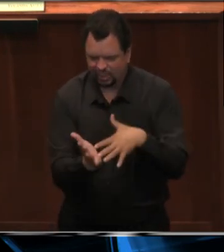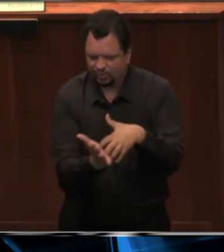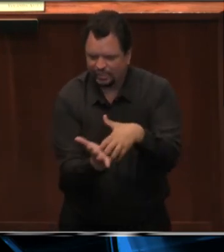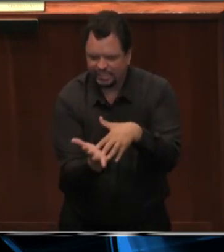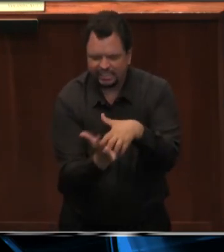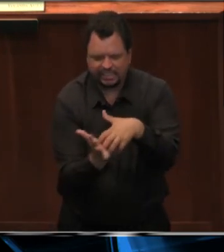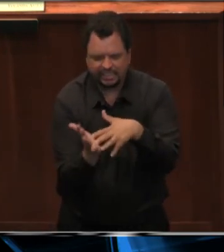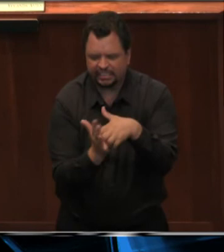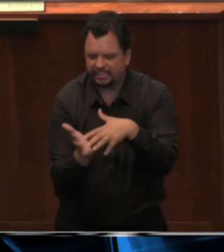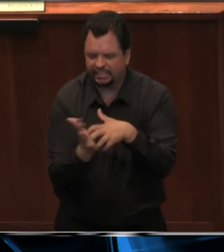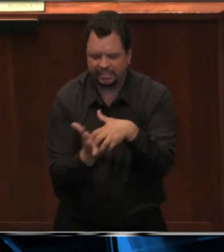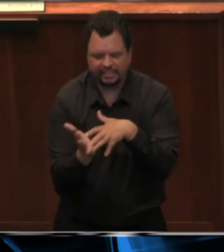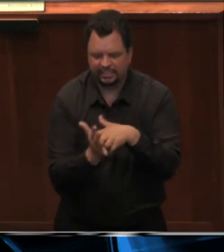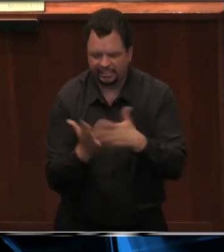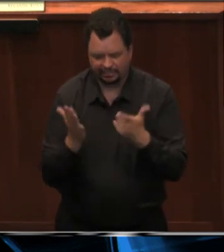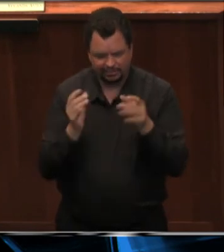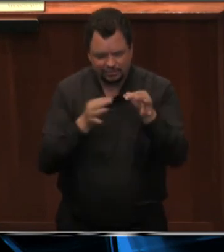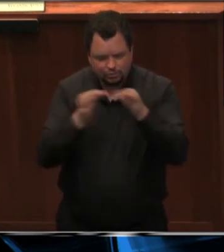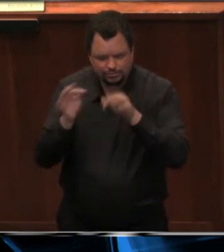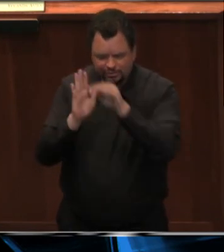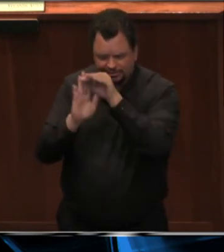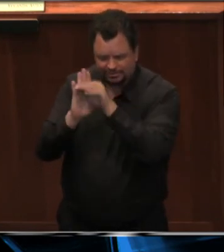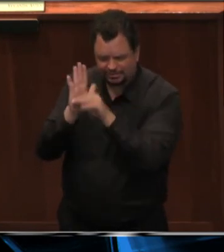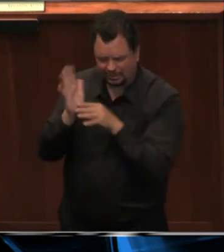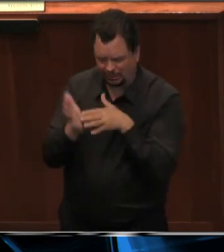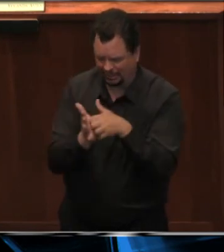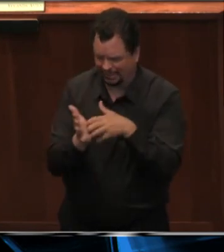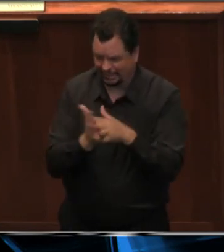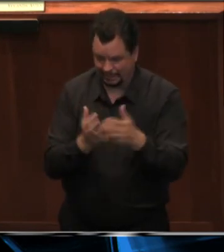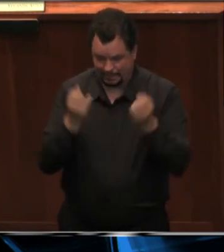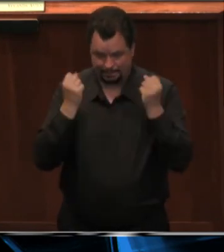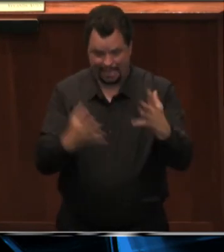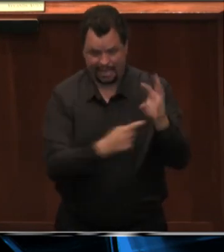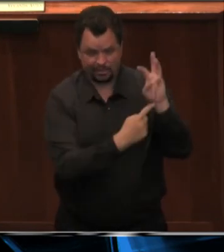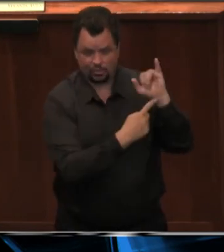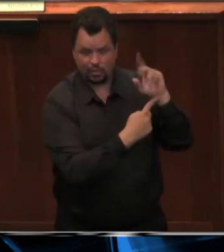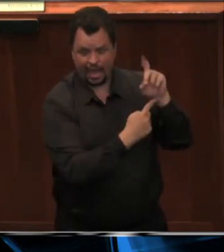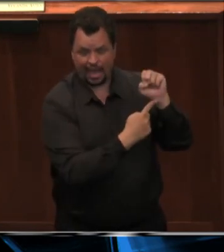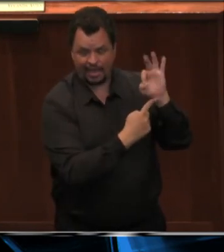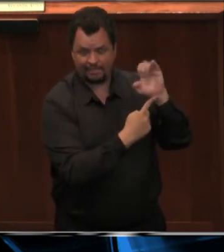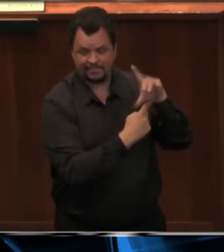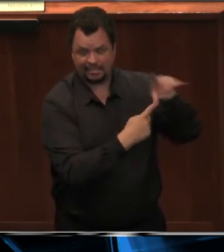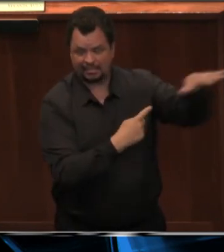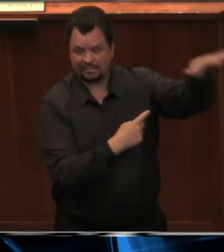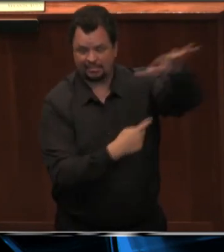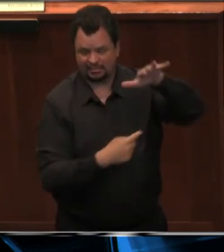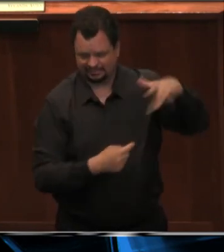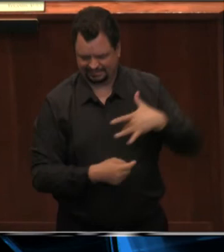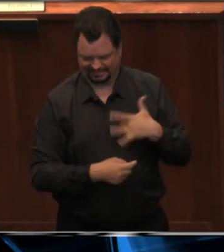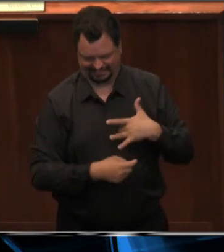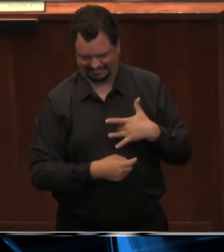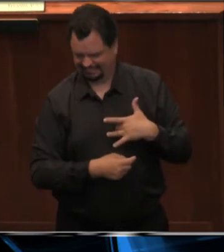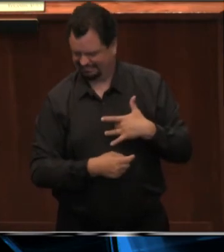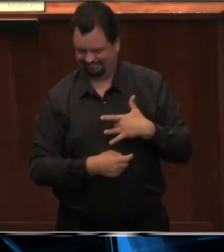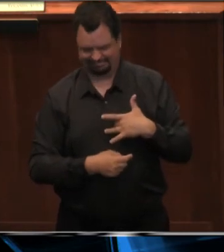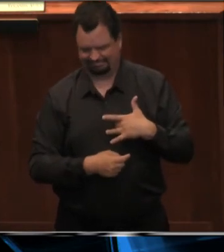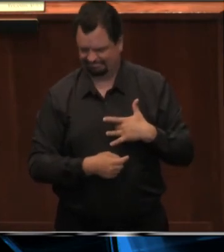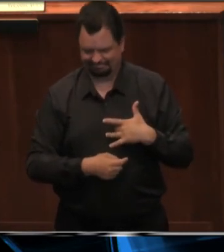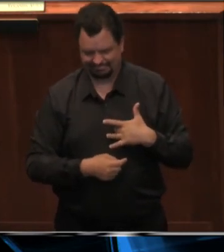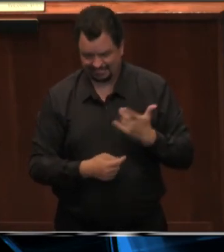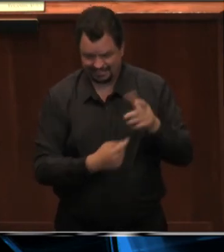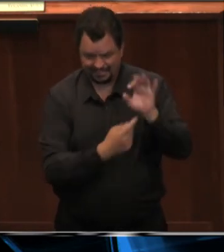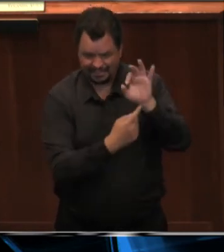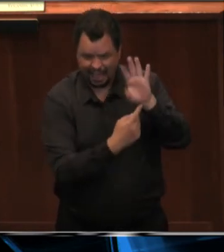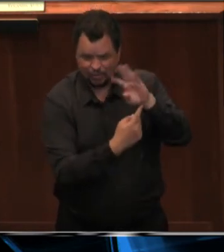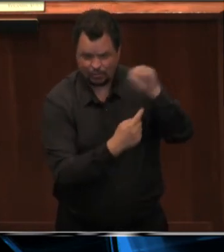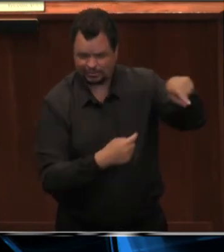of students that will be in their classrooms in the fall, and 74% feel that the ability to have 6 feet of distance necessary